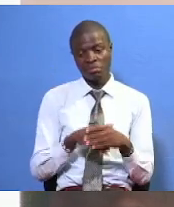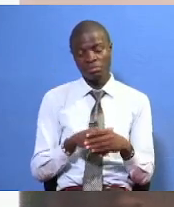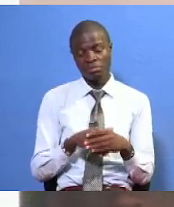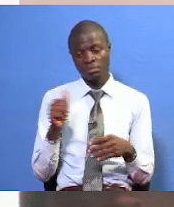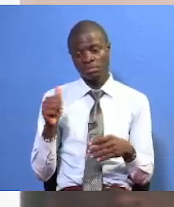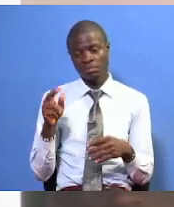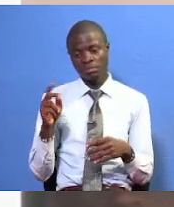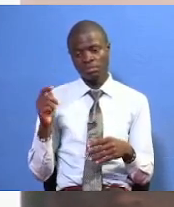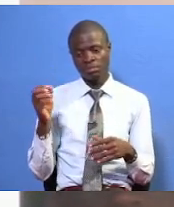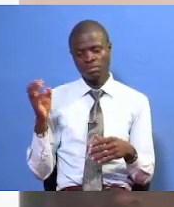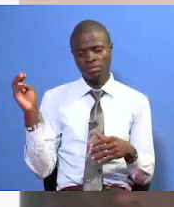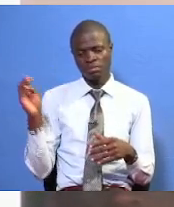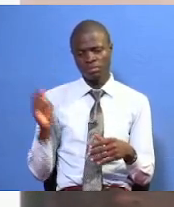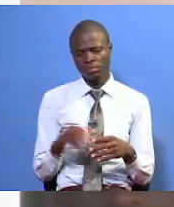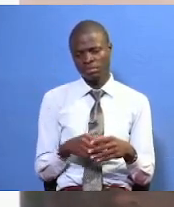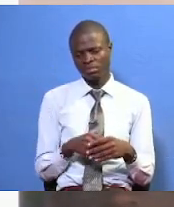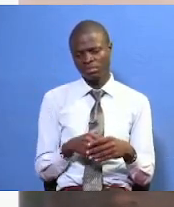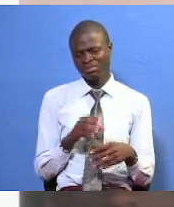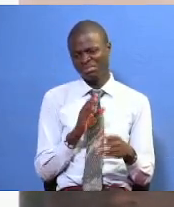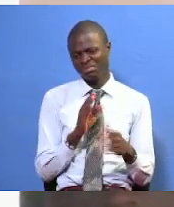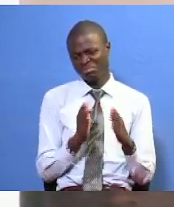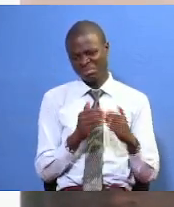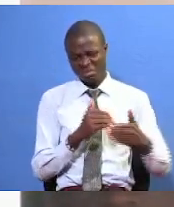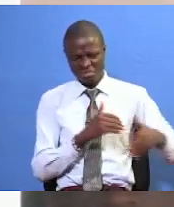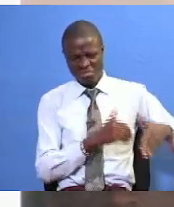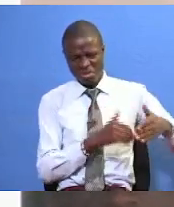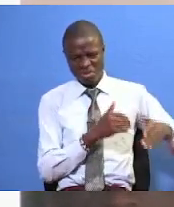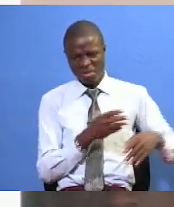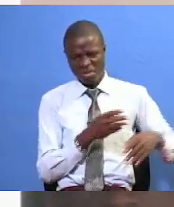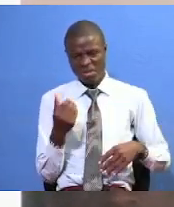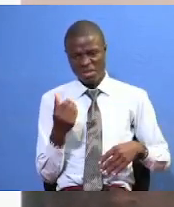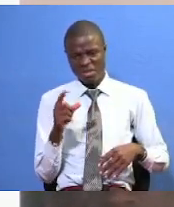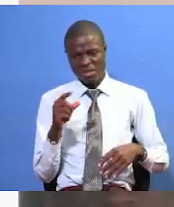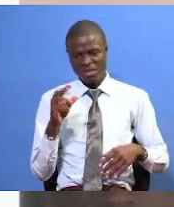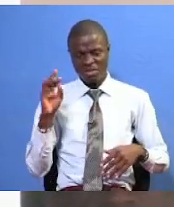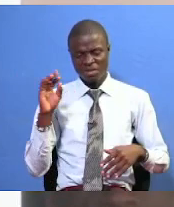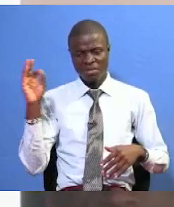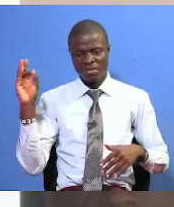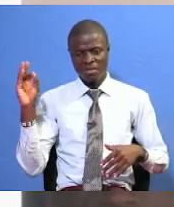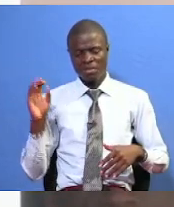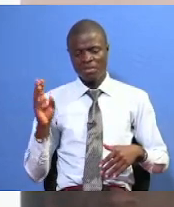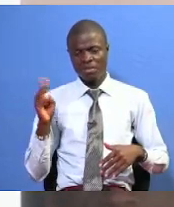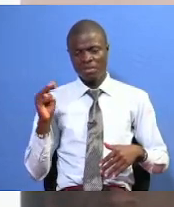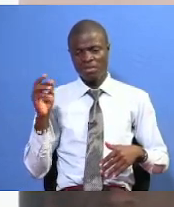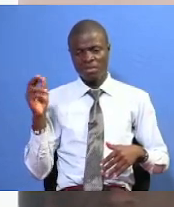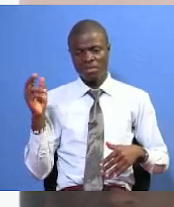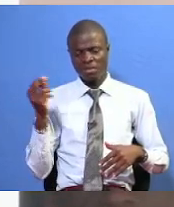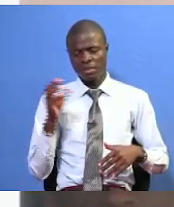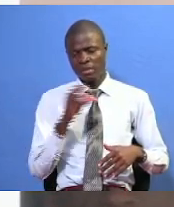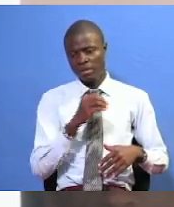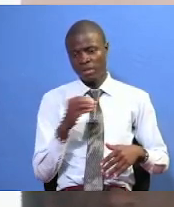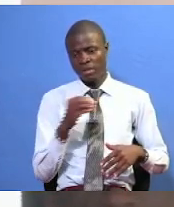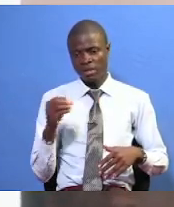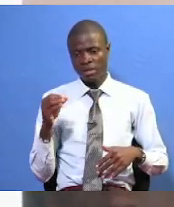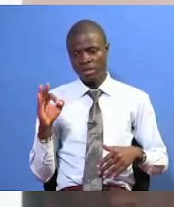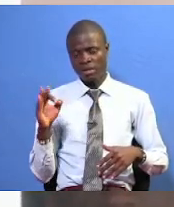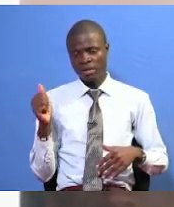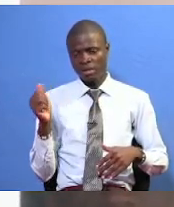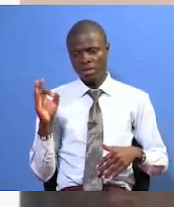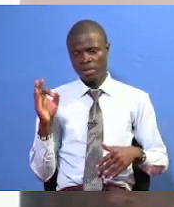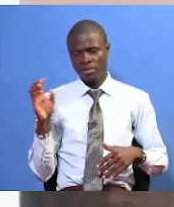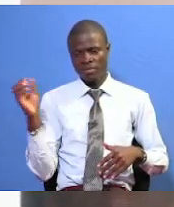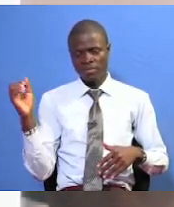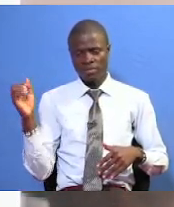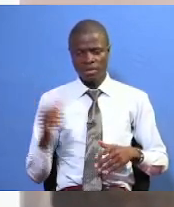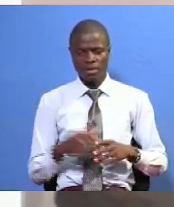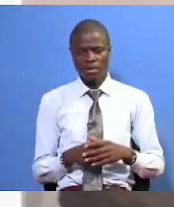Gor Mahia and AFC Leopards, and proceeded to belt out both lineups like the veteran commentator